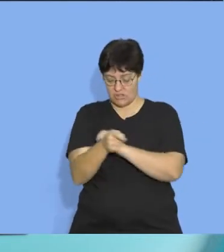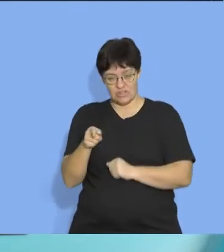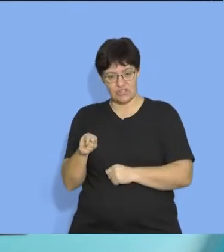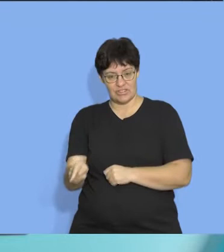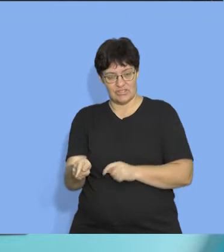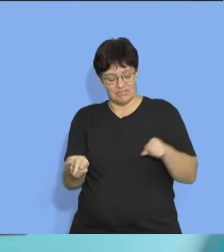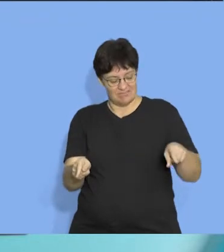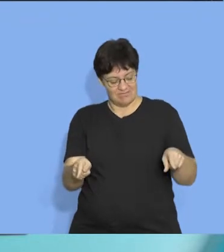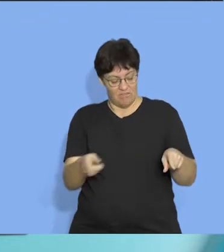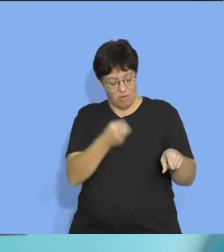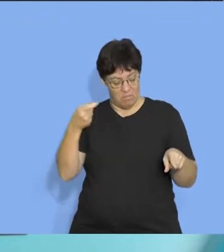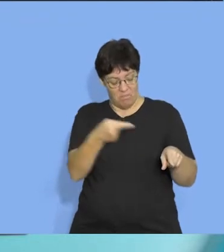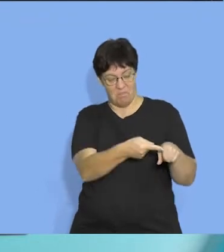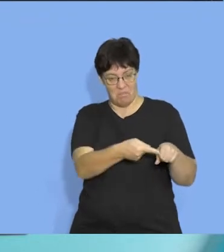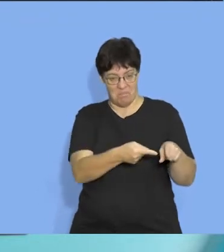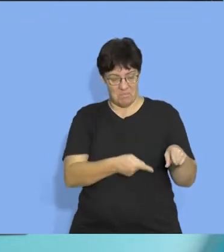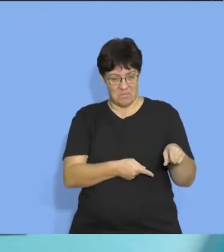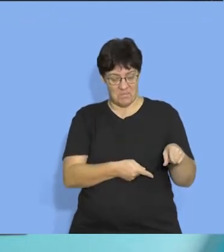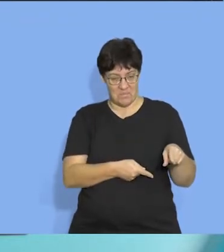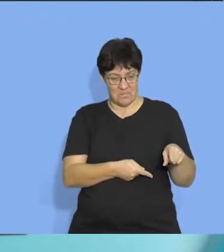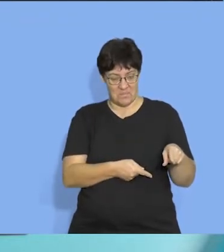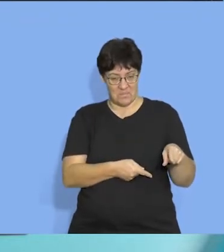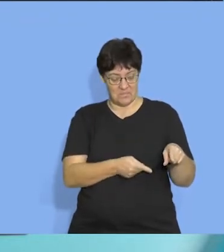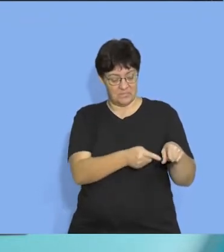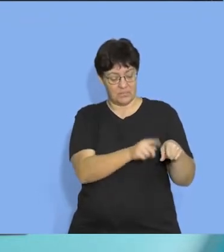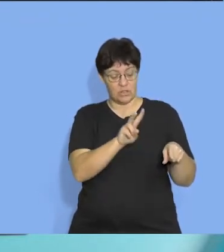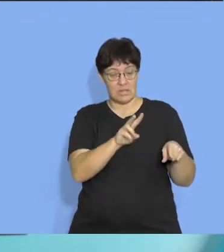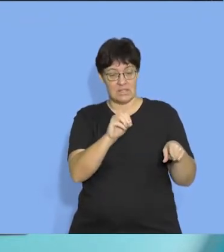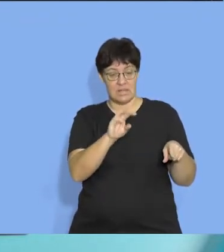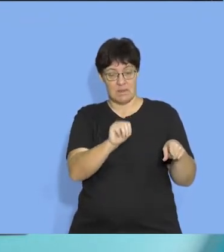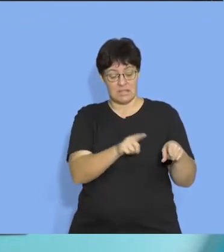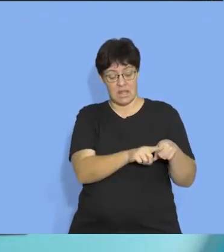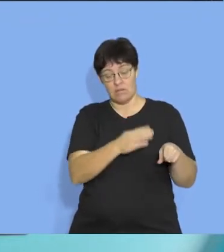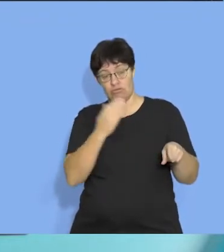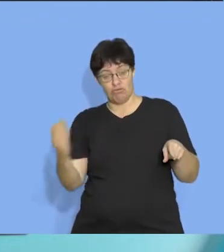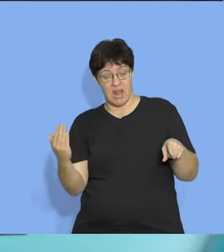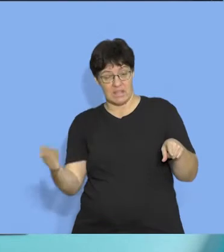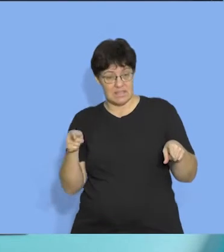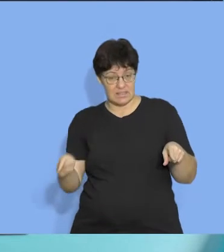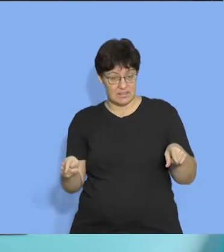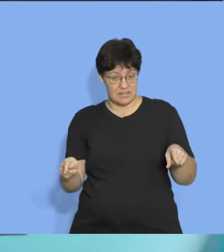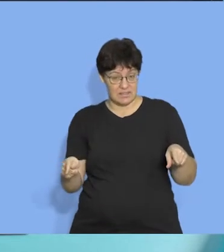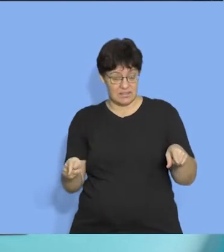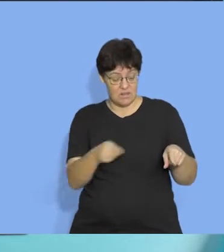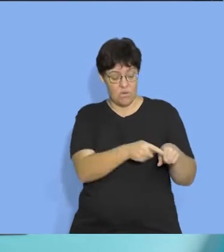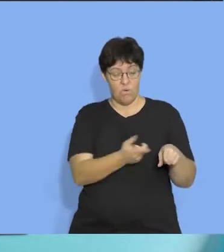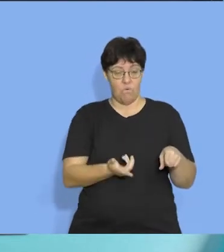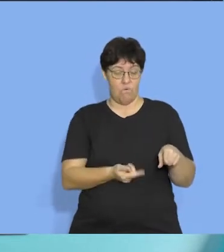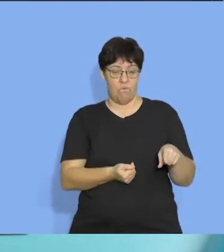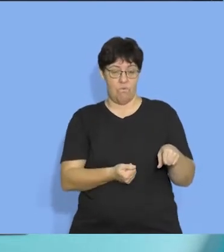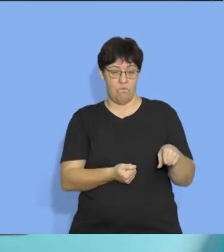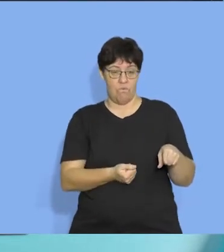compared to the starting point. So have I gone 20 meters to the right of where I started? Have I